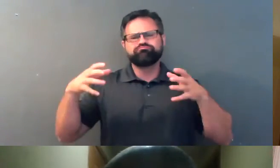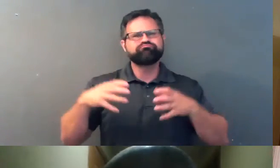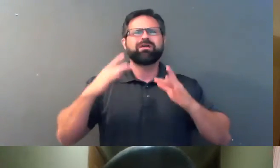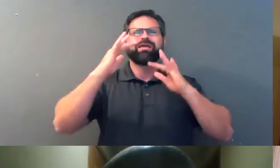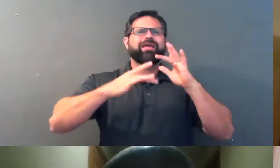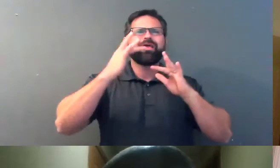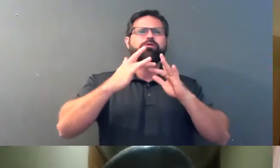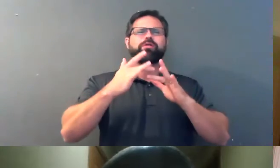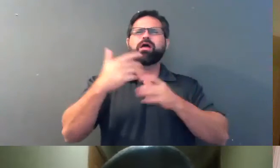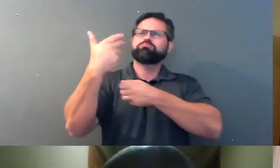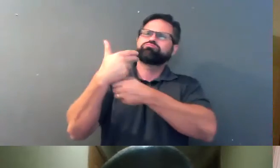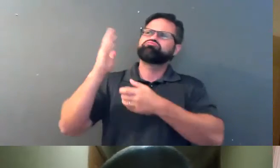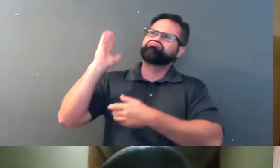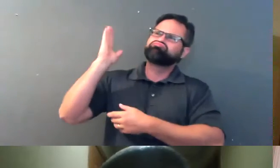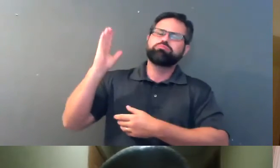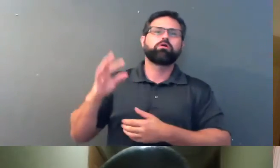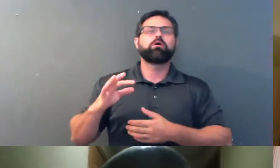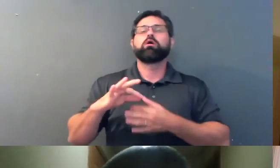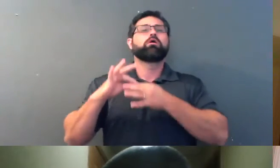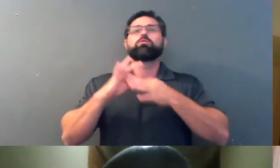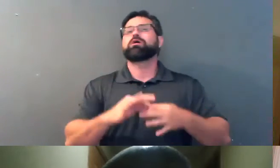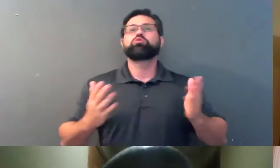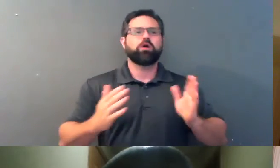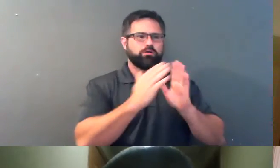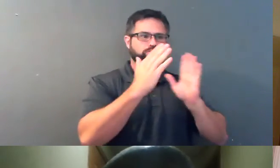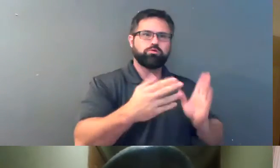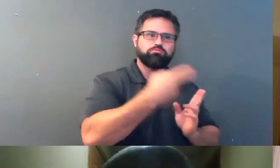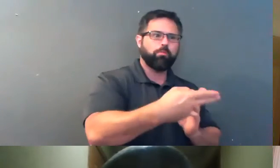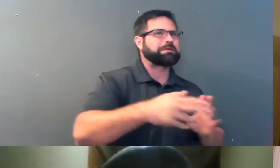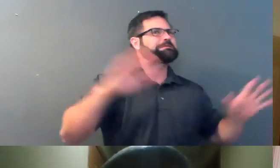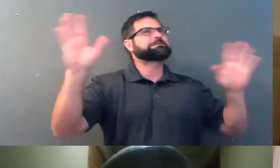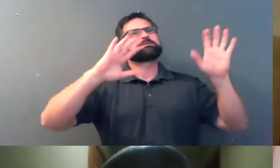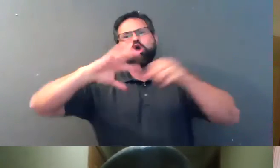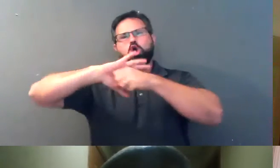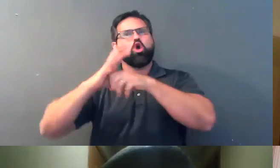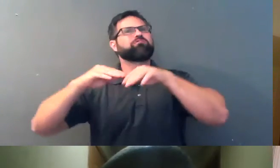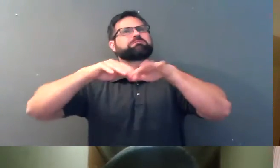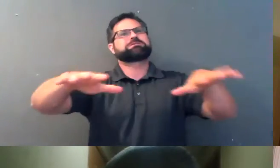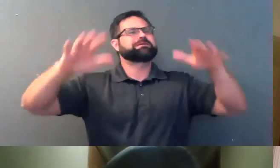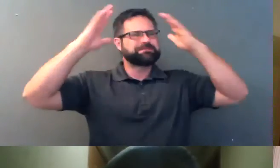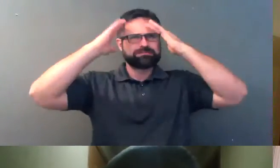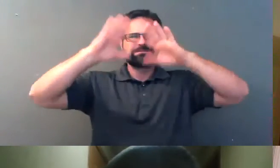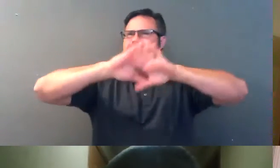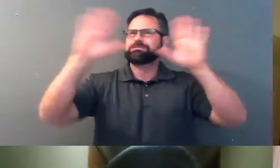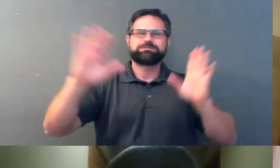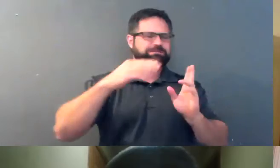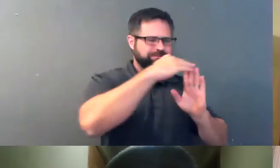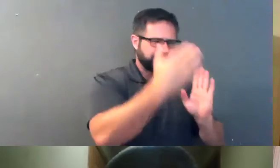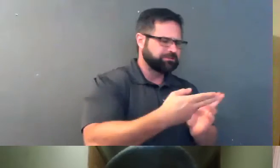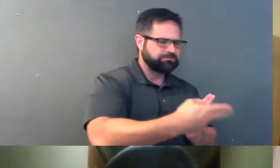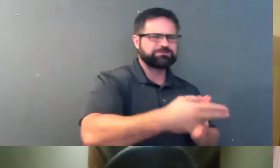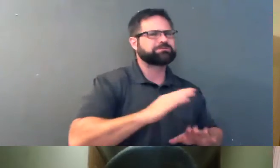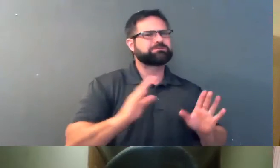about emergency deinstitutionalization. And we thought we should do something about it in the CRPD.